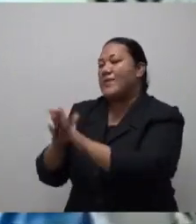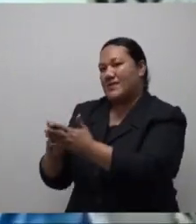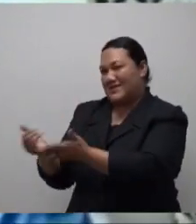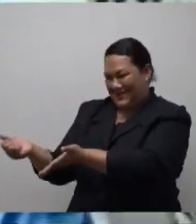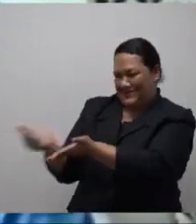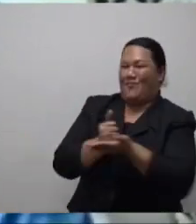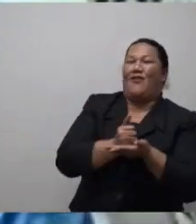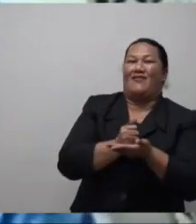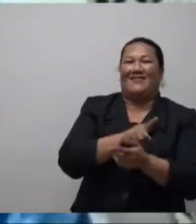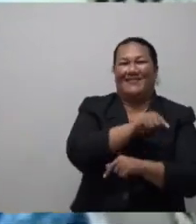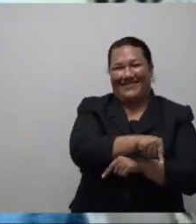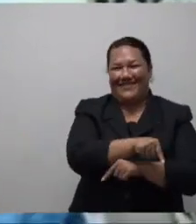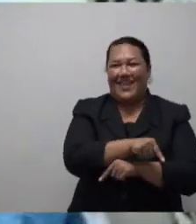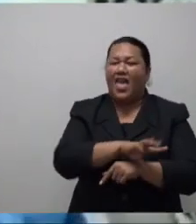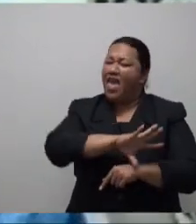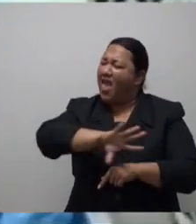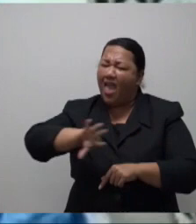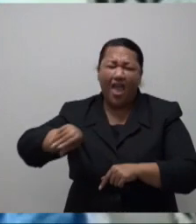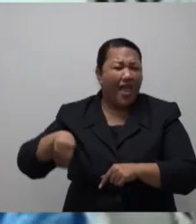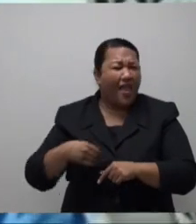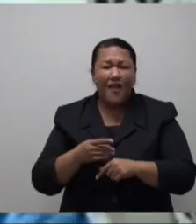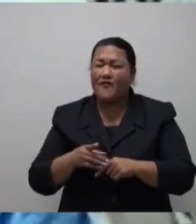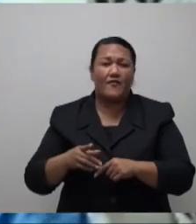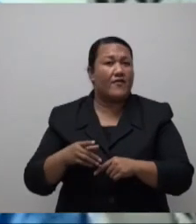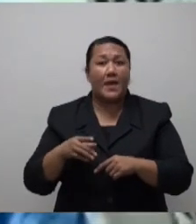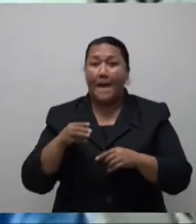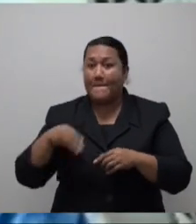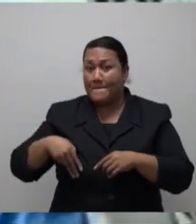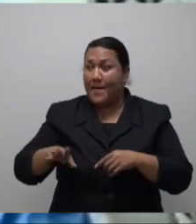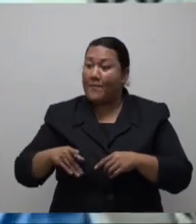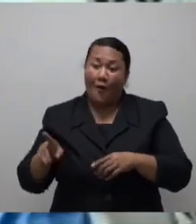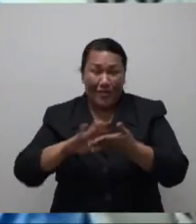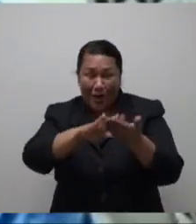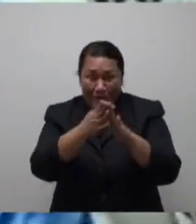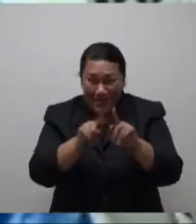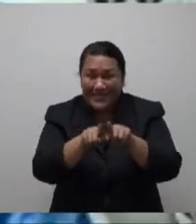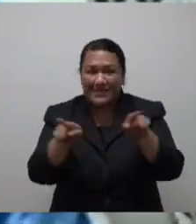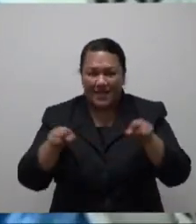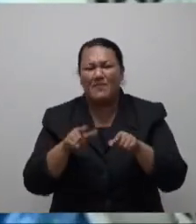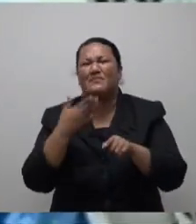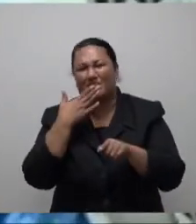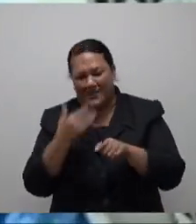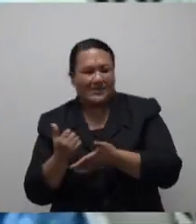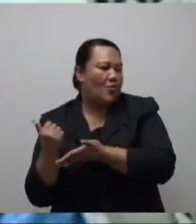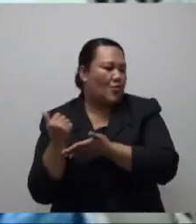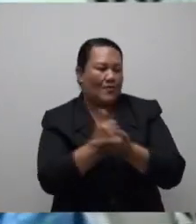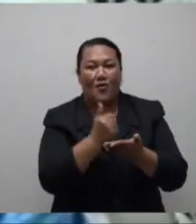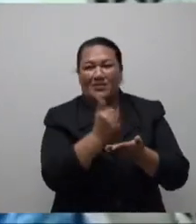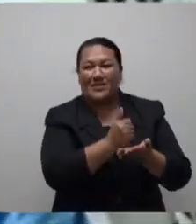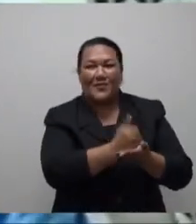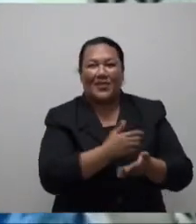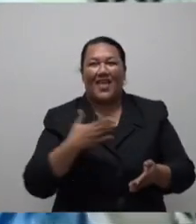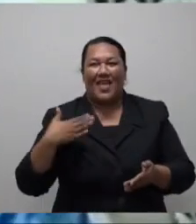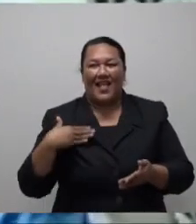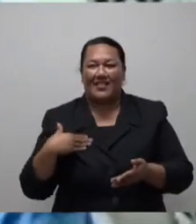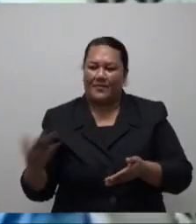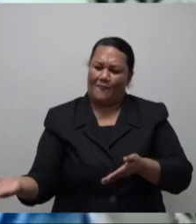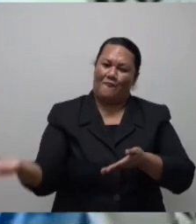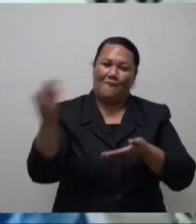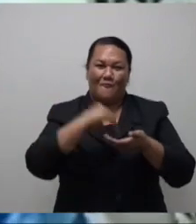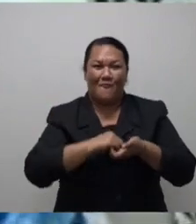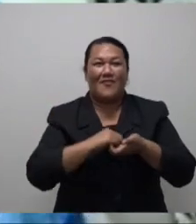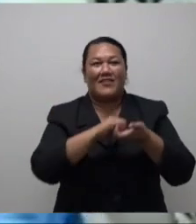of the community needs to do his or her part so that we can bring this